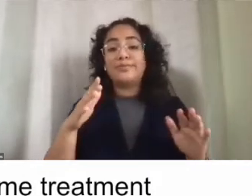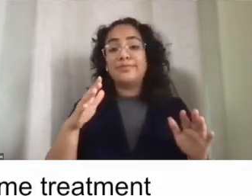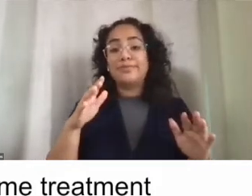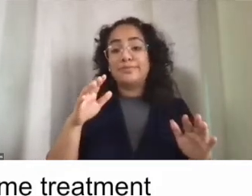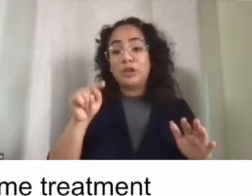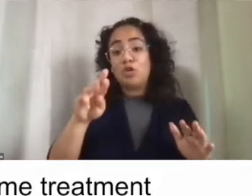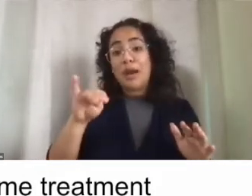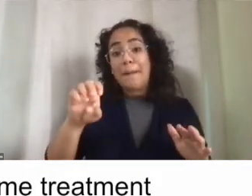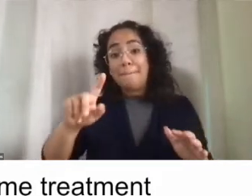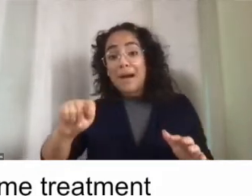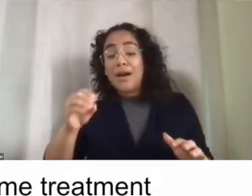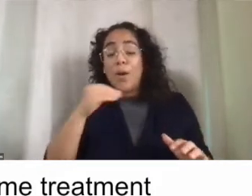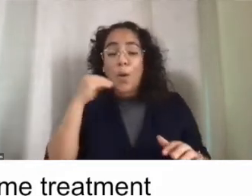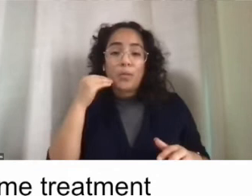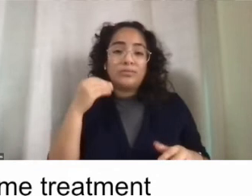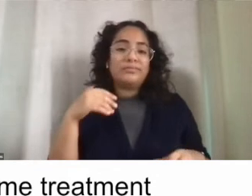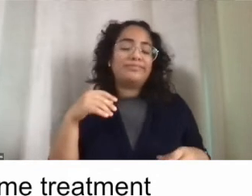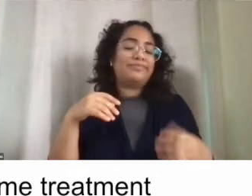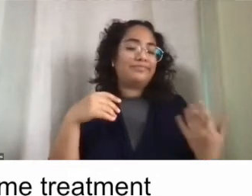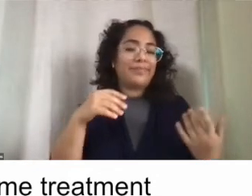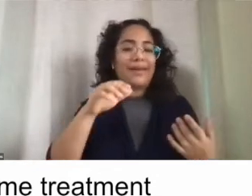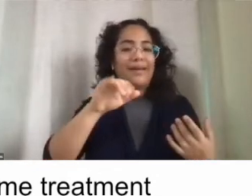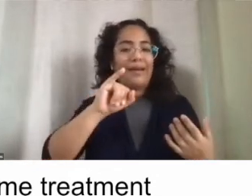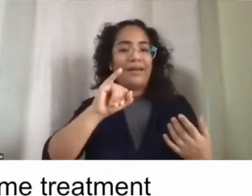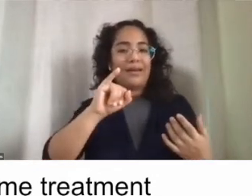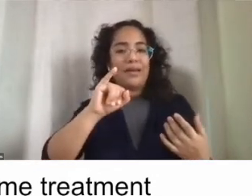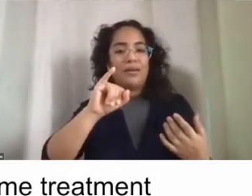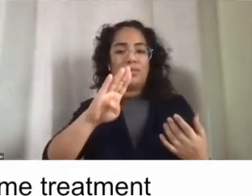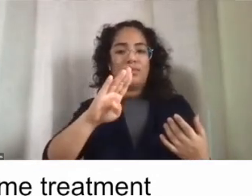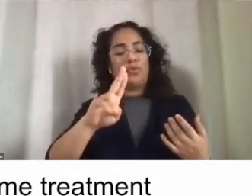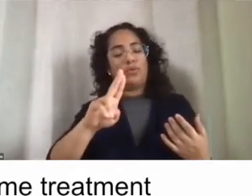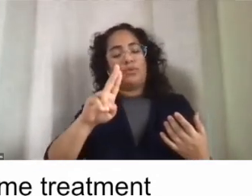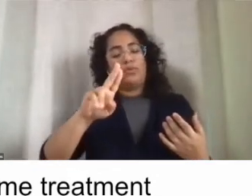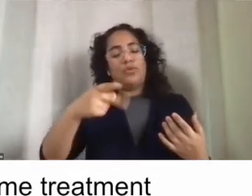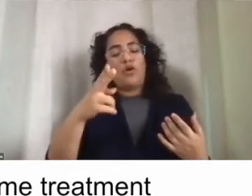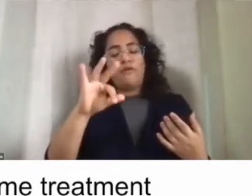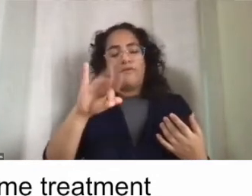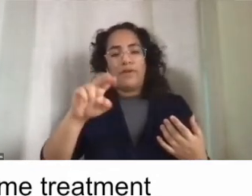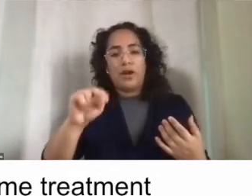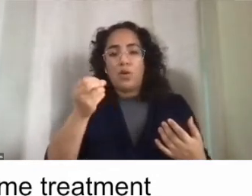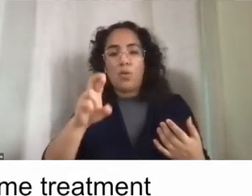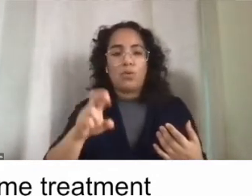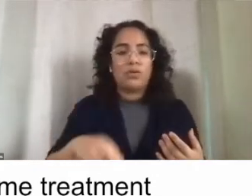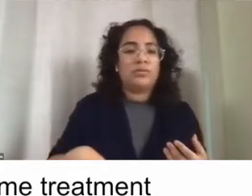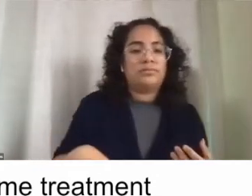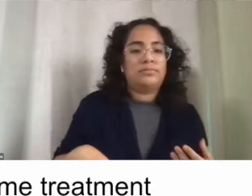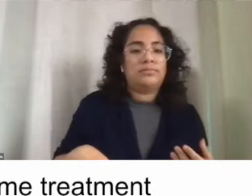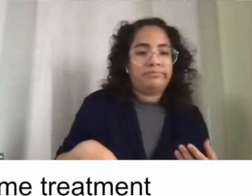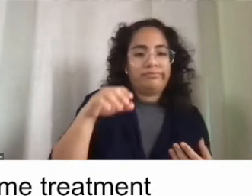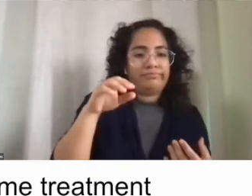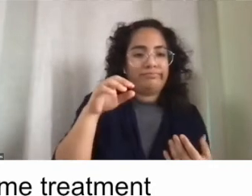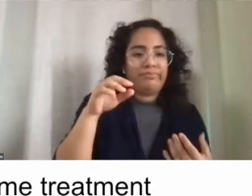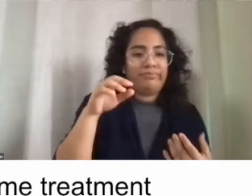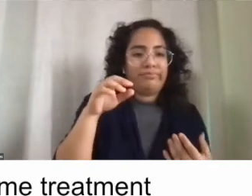pain. Ibuprofen or acetaminophen are recommended. Those can be covered by some